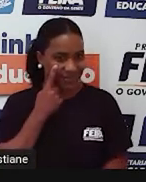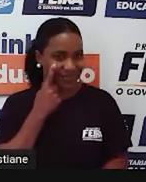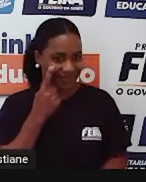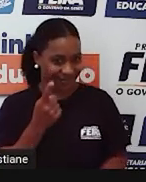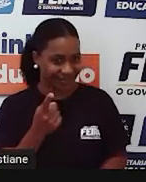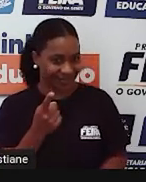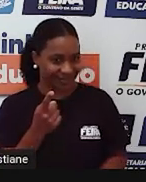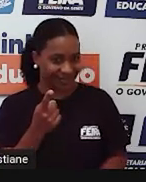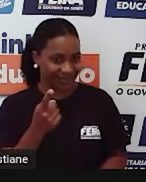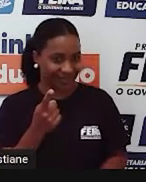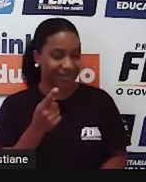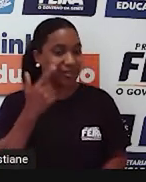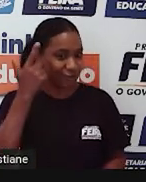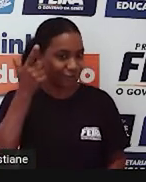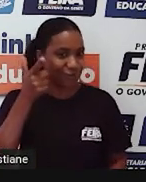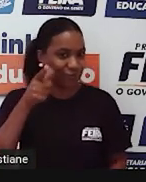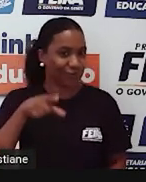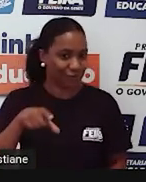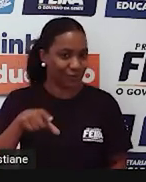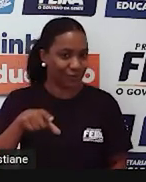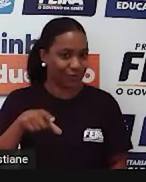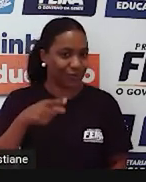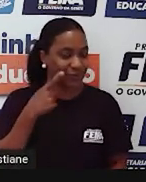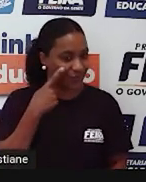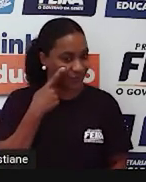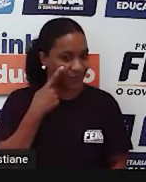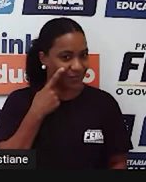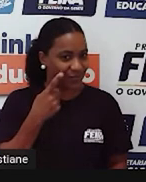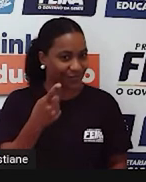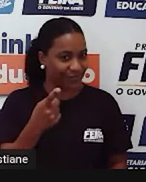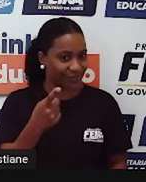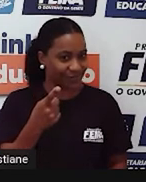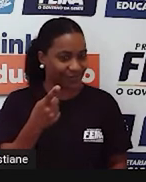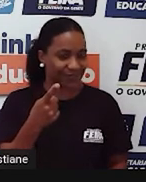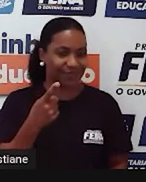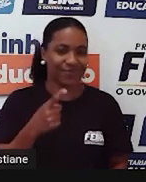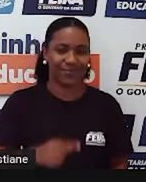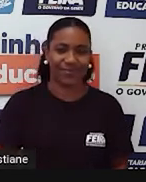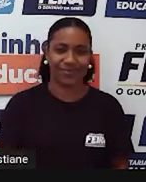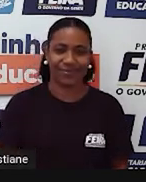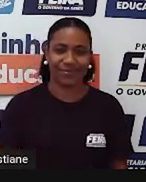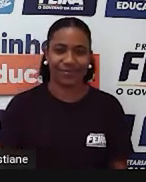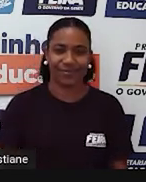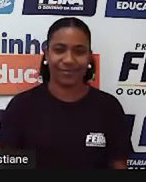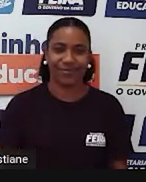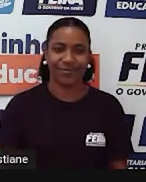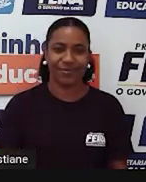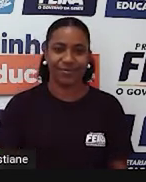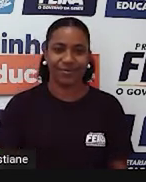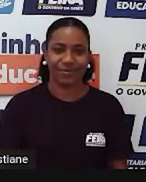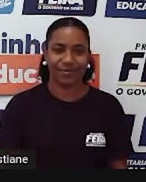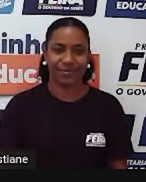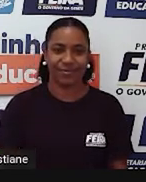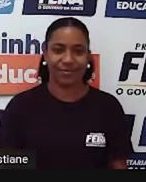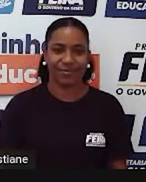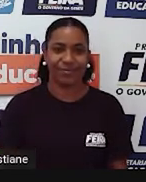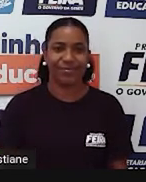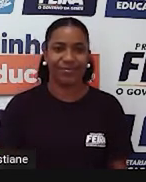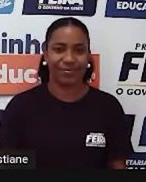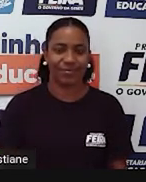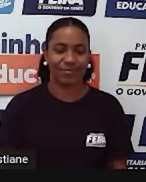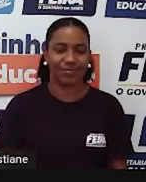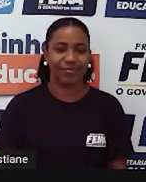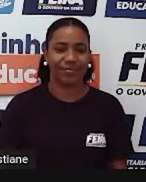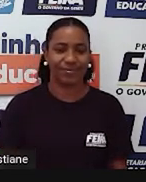Let's repeat again. Ok, estudantes? Let's go! Vamos lá! Don't judge a book by